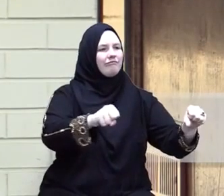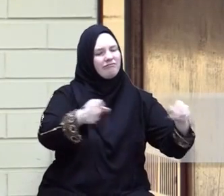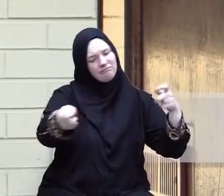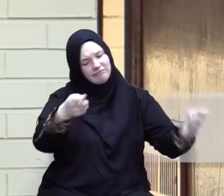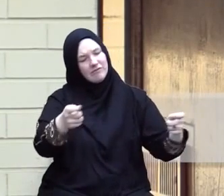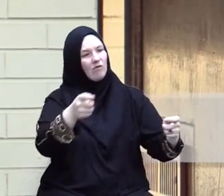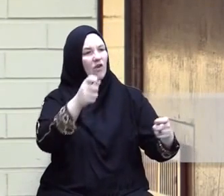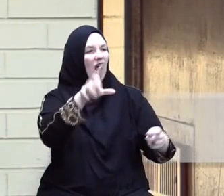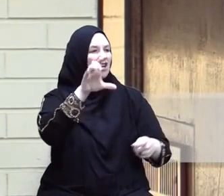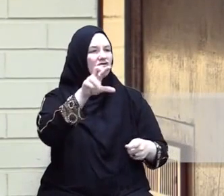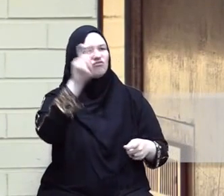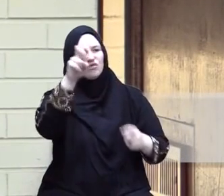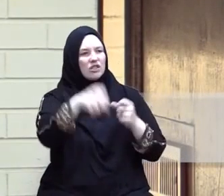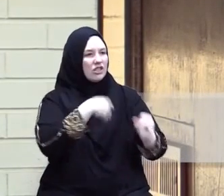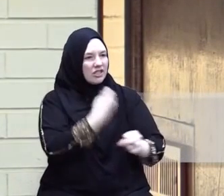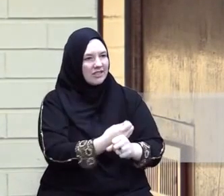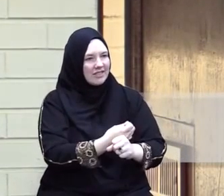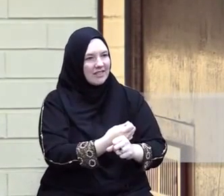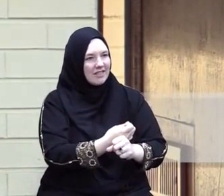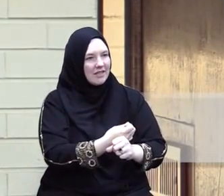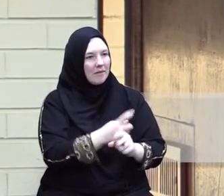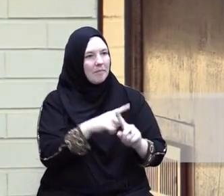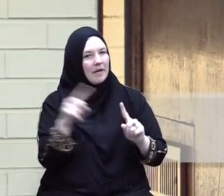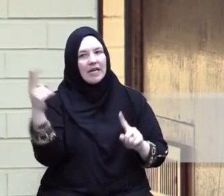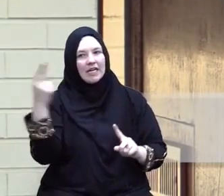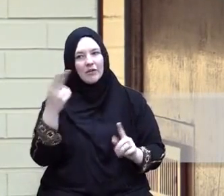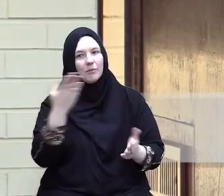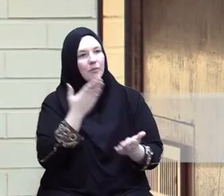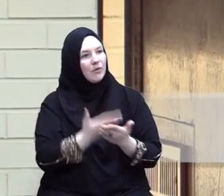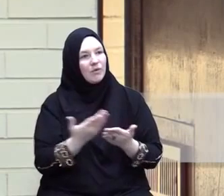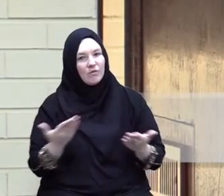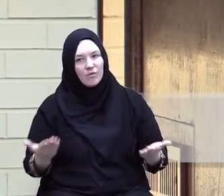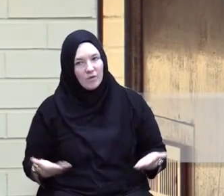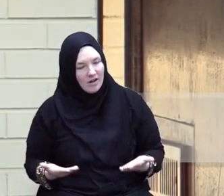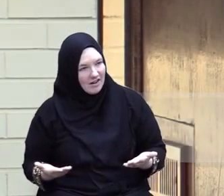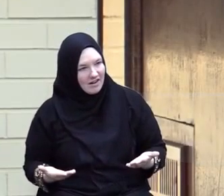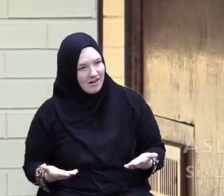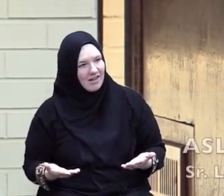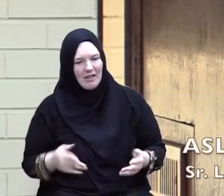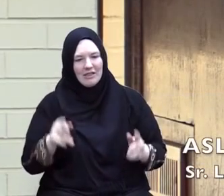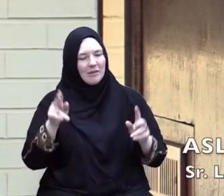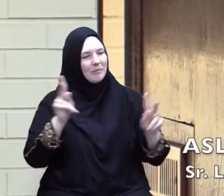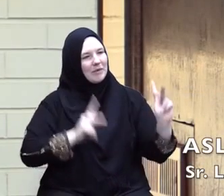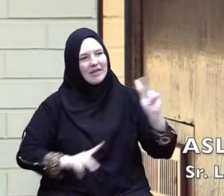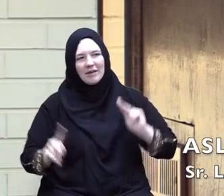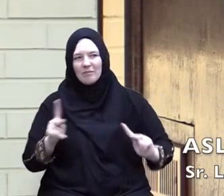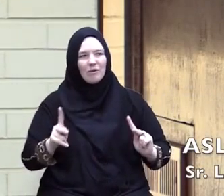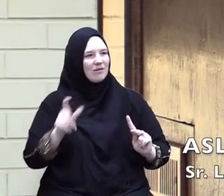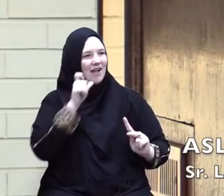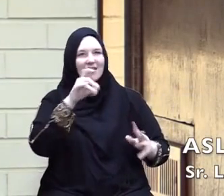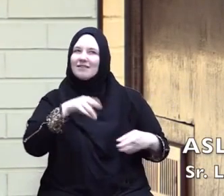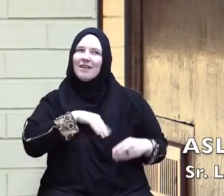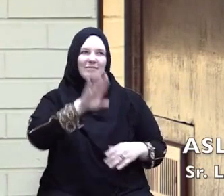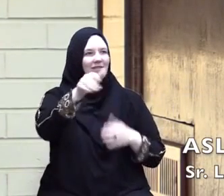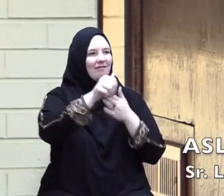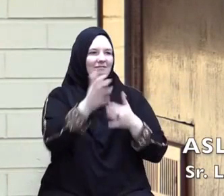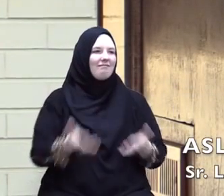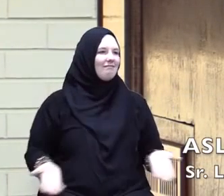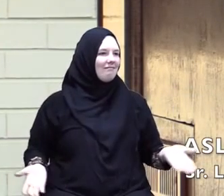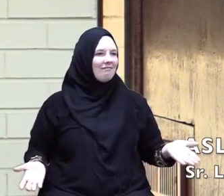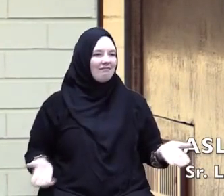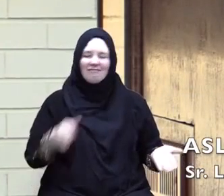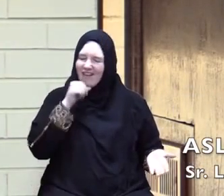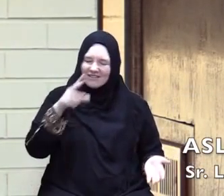for hundreds of years. But then the history is in the hands of Allah. He would turn it anytime He